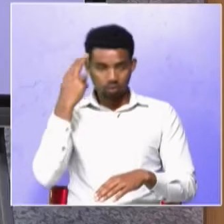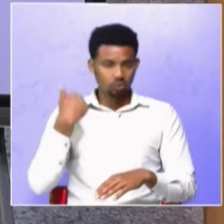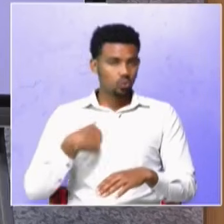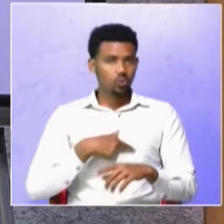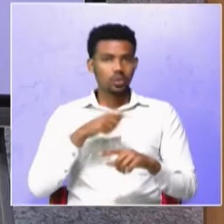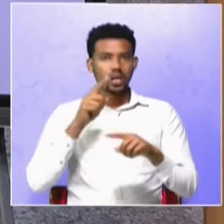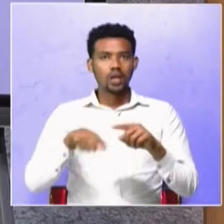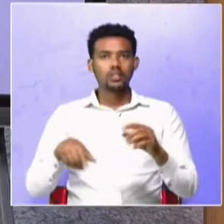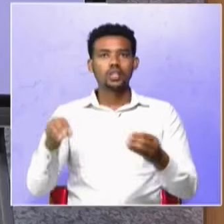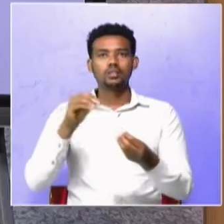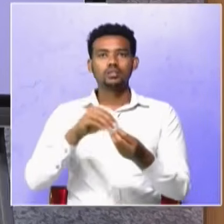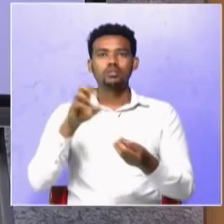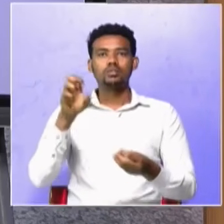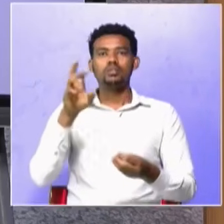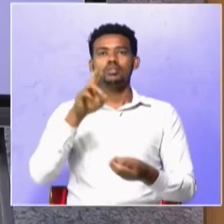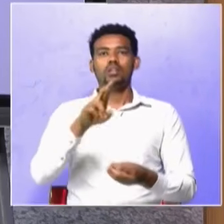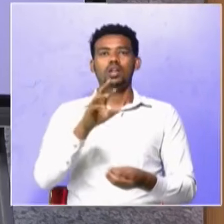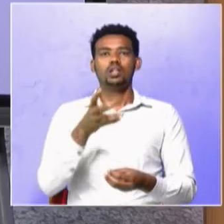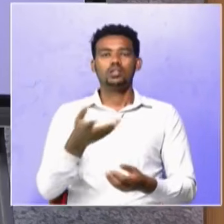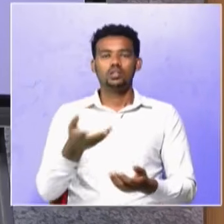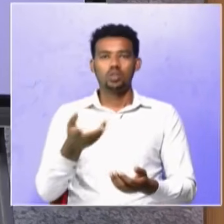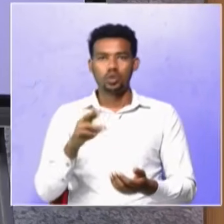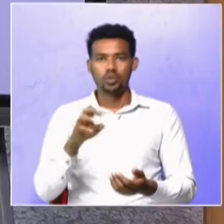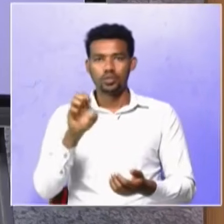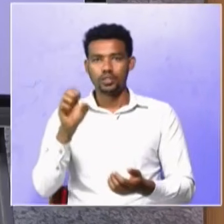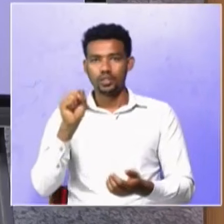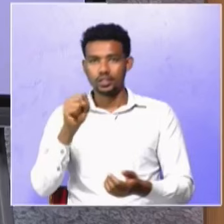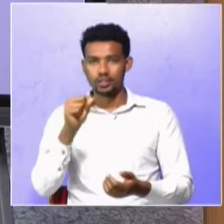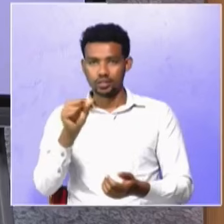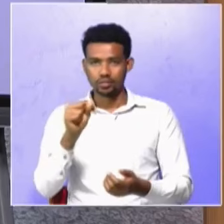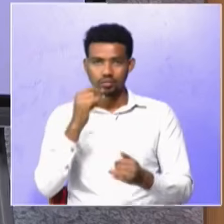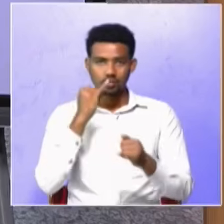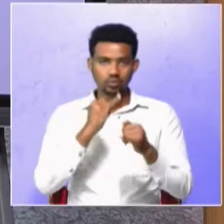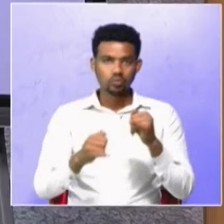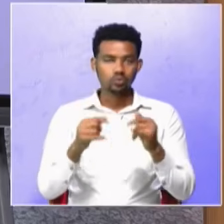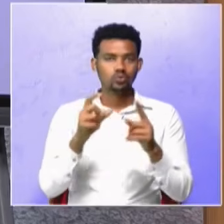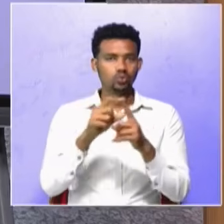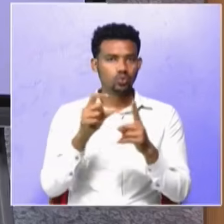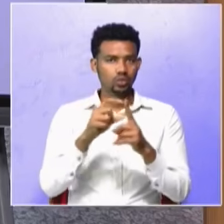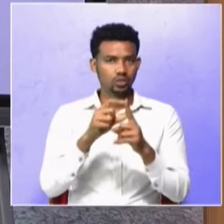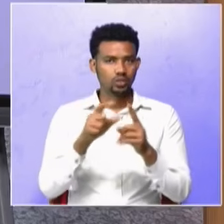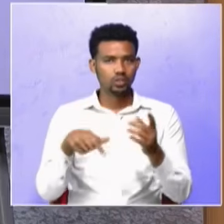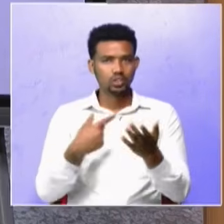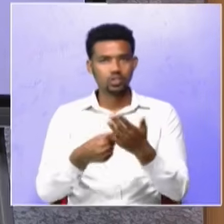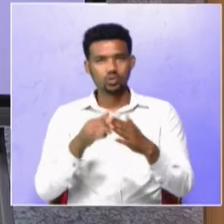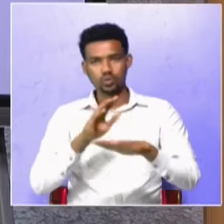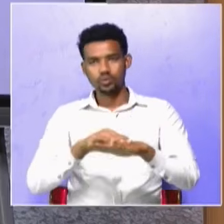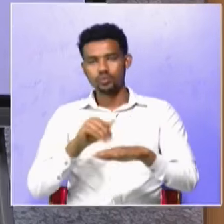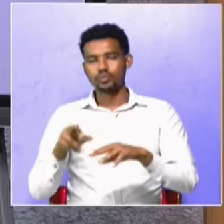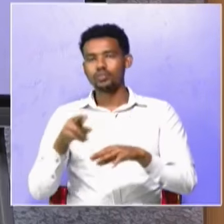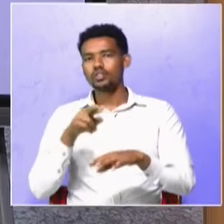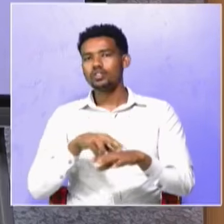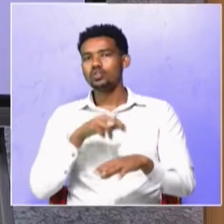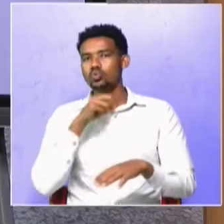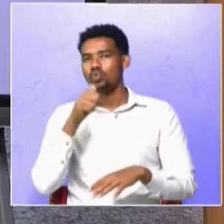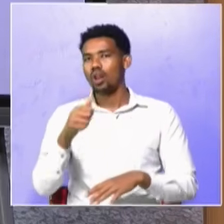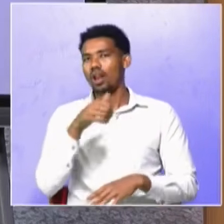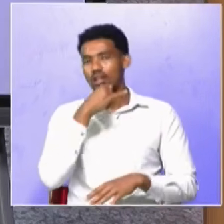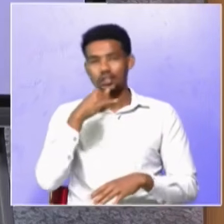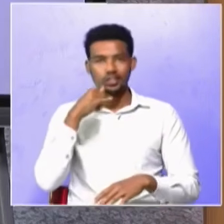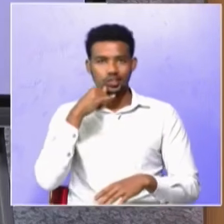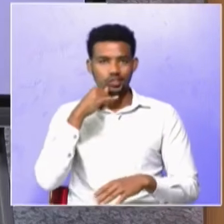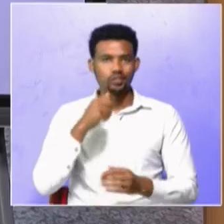we can't add ER or ESC at the end of these words. This called irregular adjectives. You